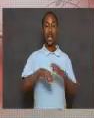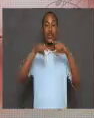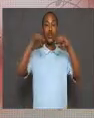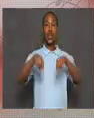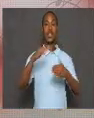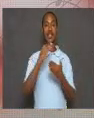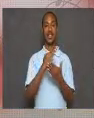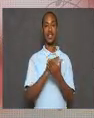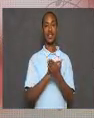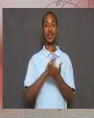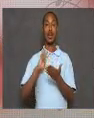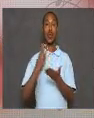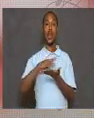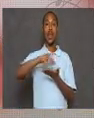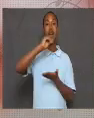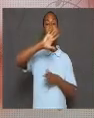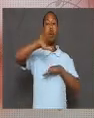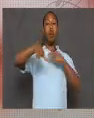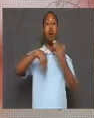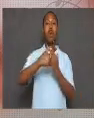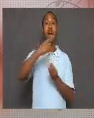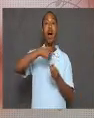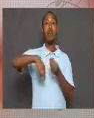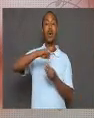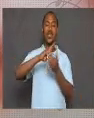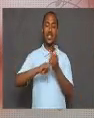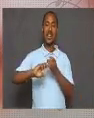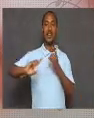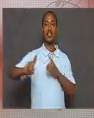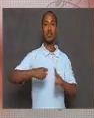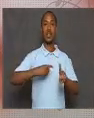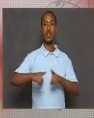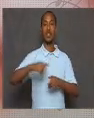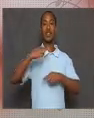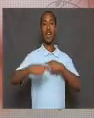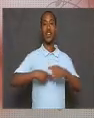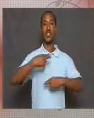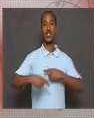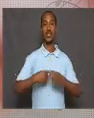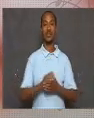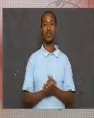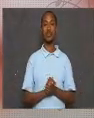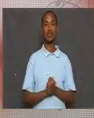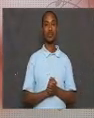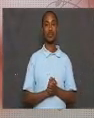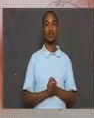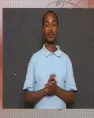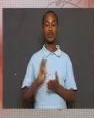In today's lesson, we learned all about single displacement